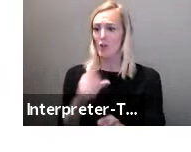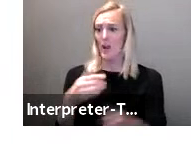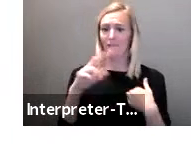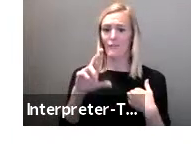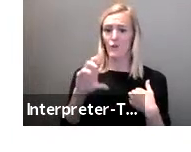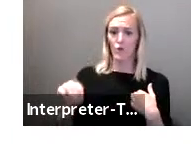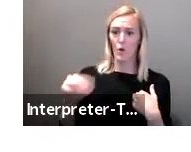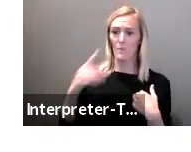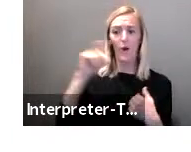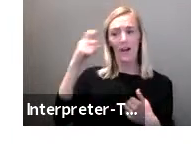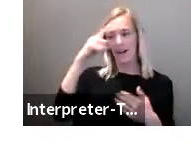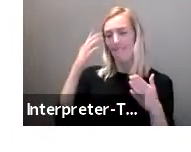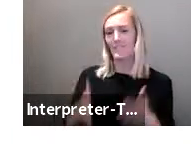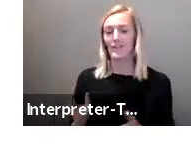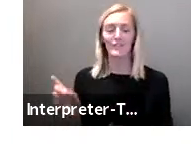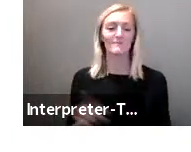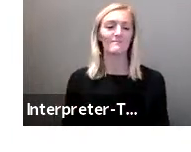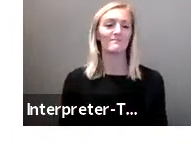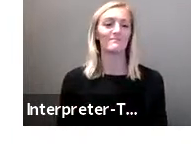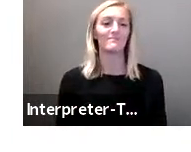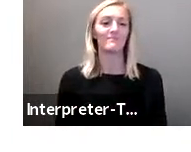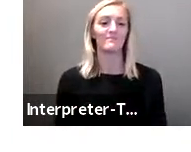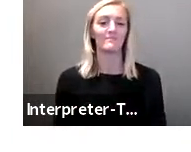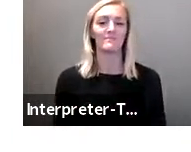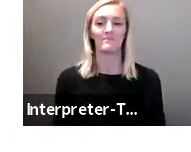of her.